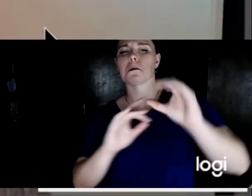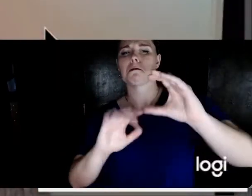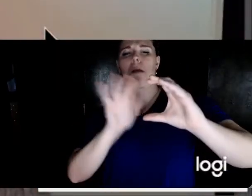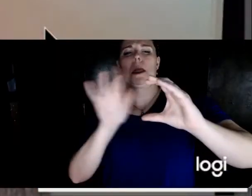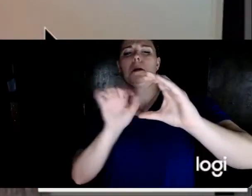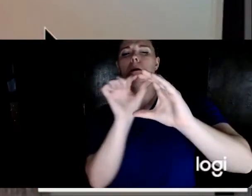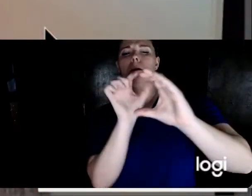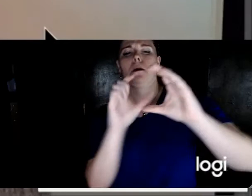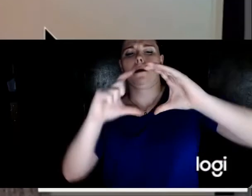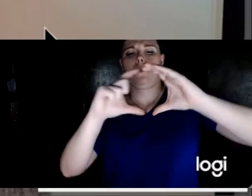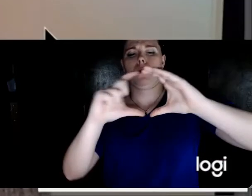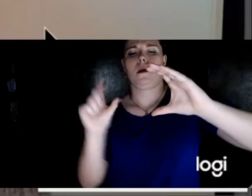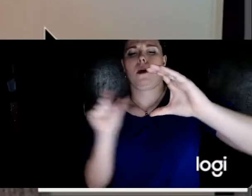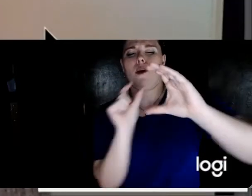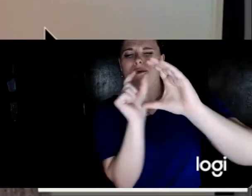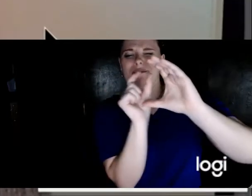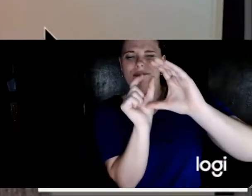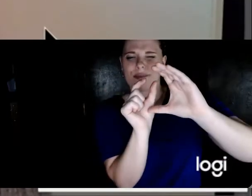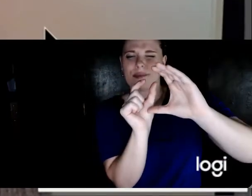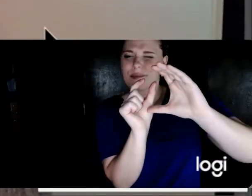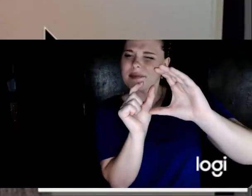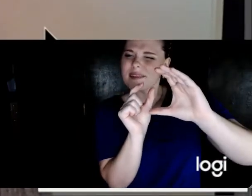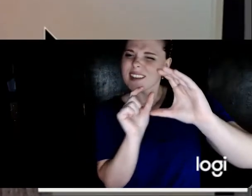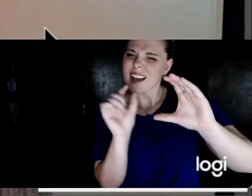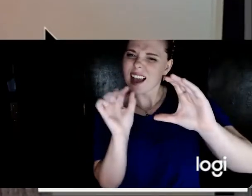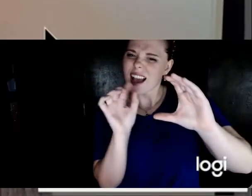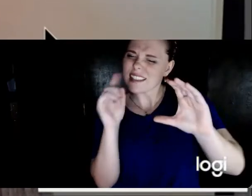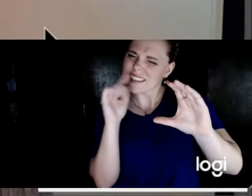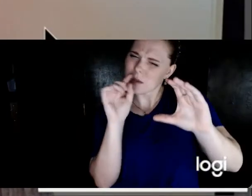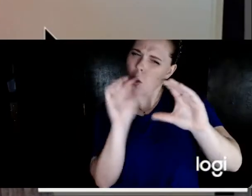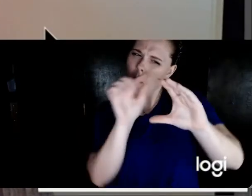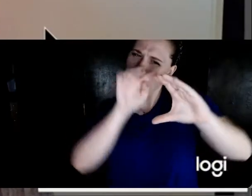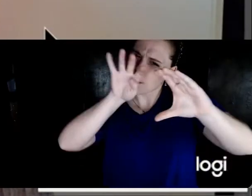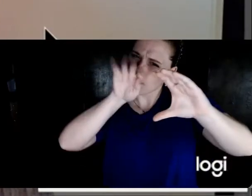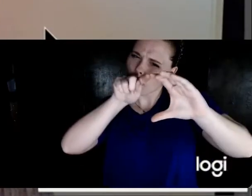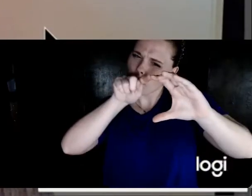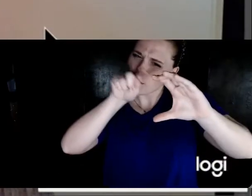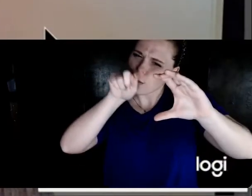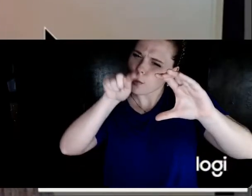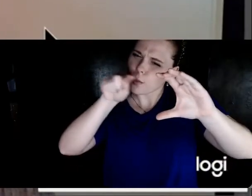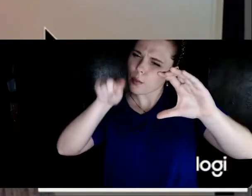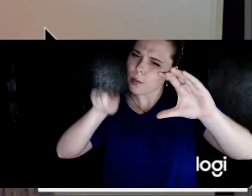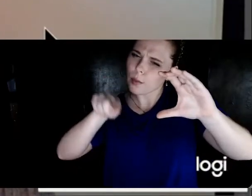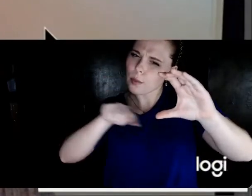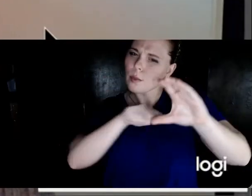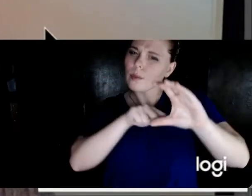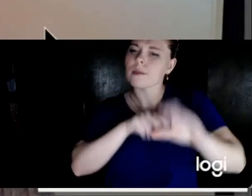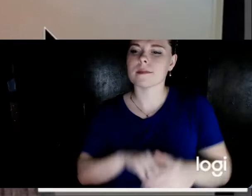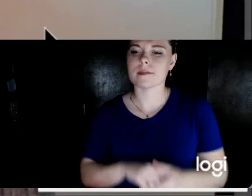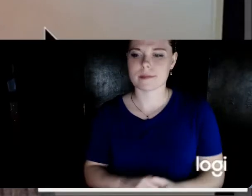section, and then it had a little bit of wiggly lines around